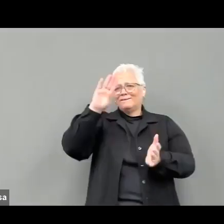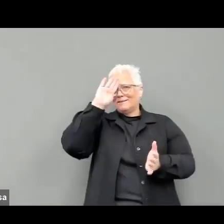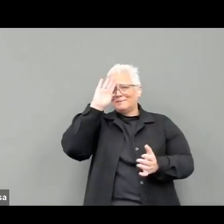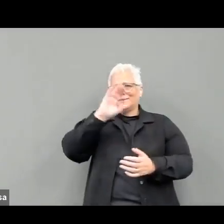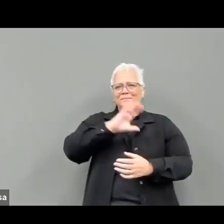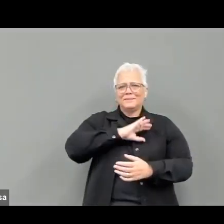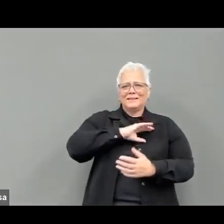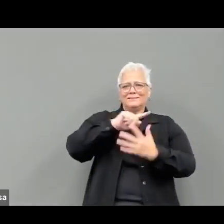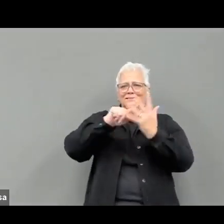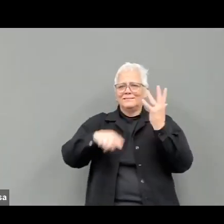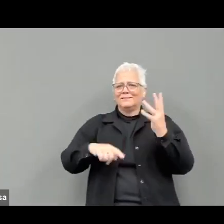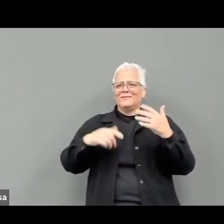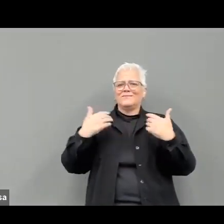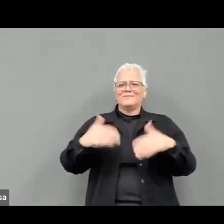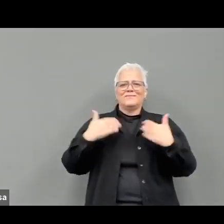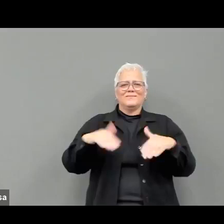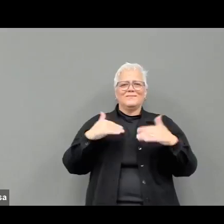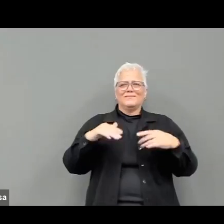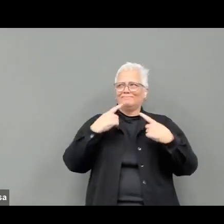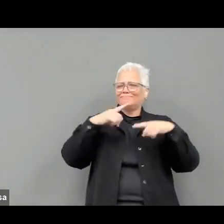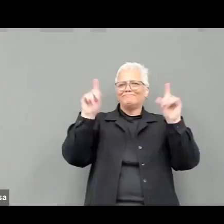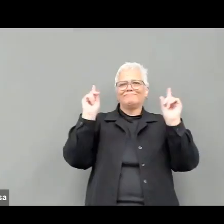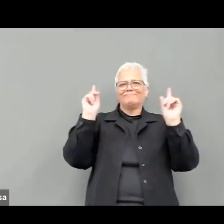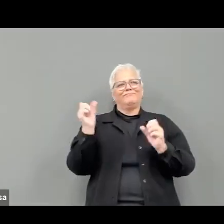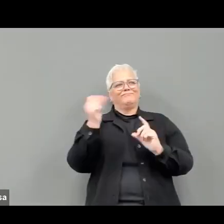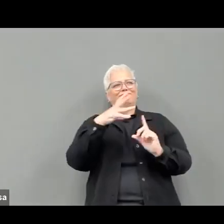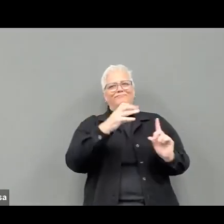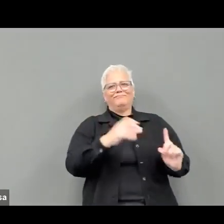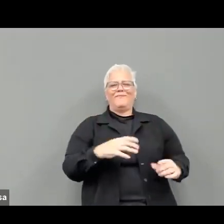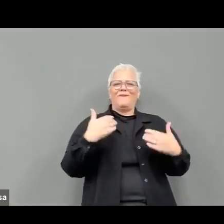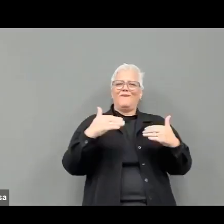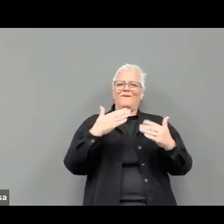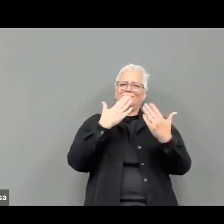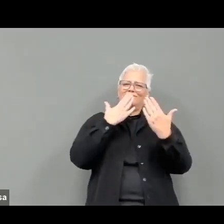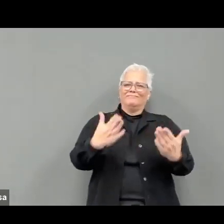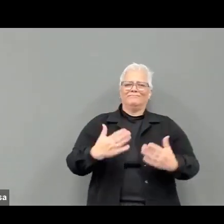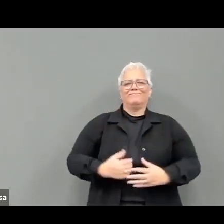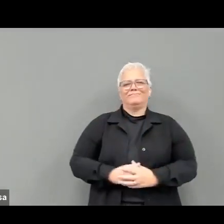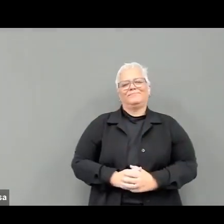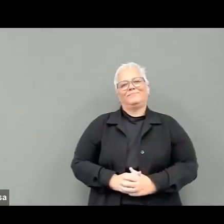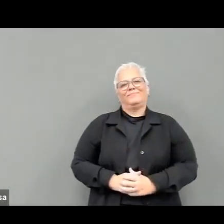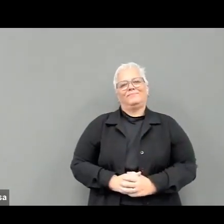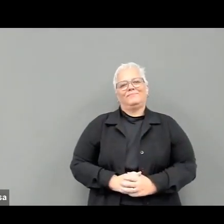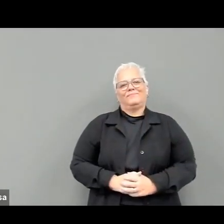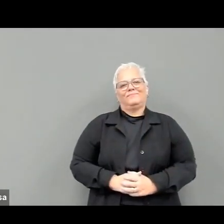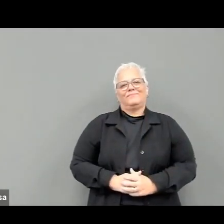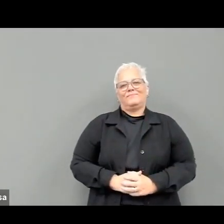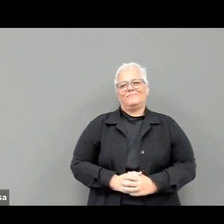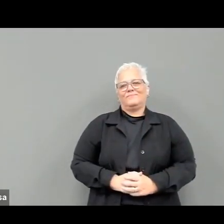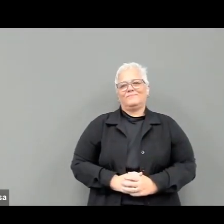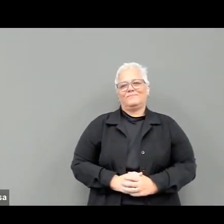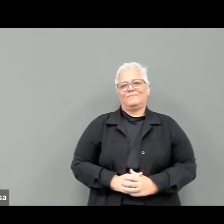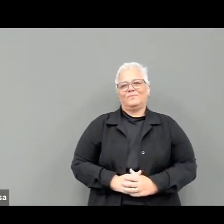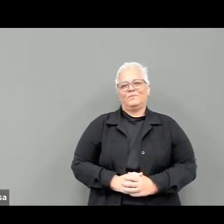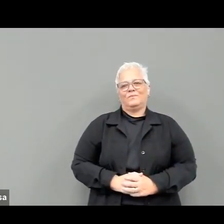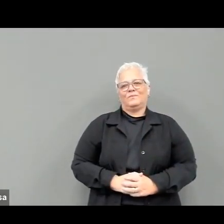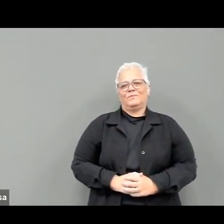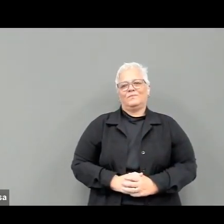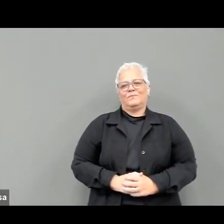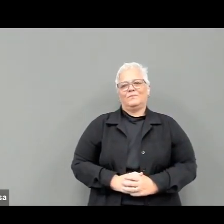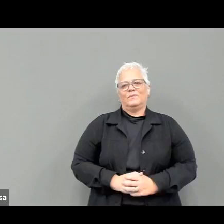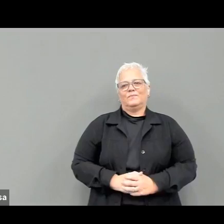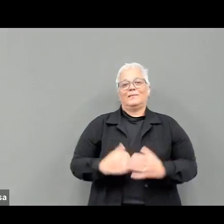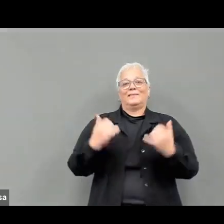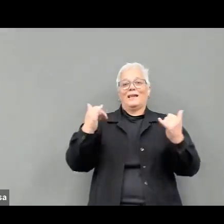get through this. So anyway, I'm really grateful. So here's an update on some of the county